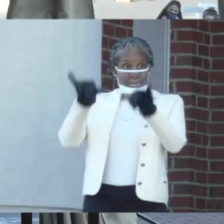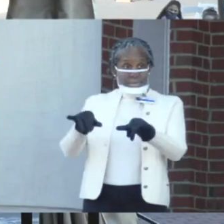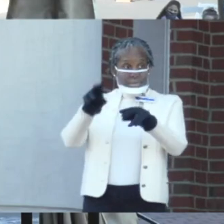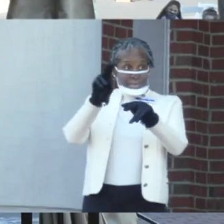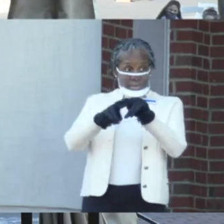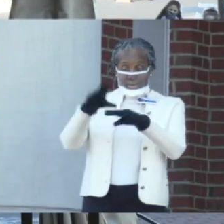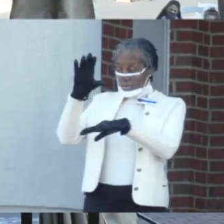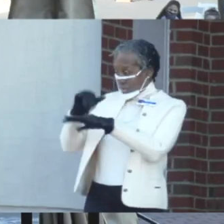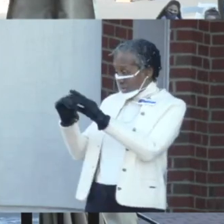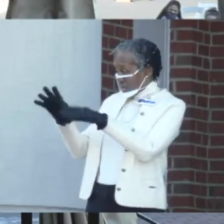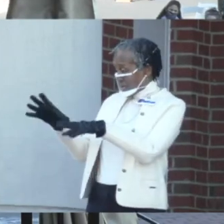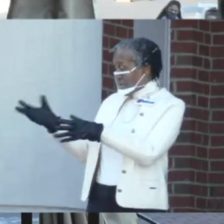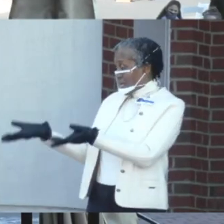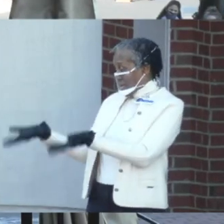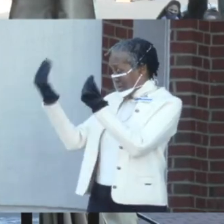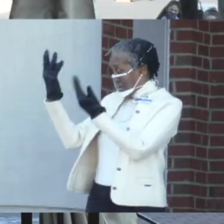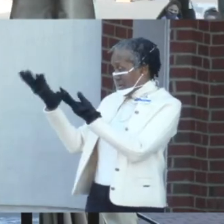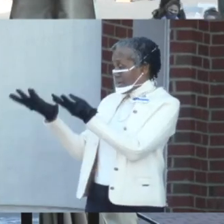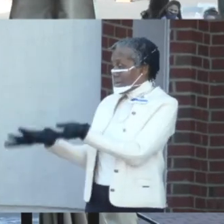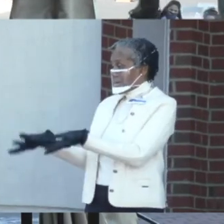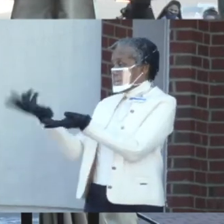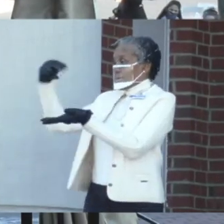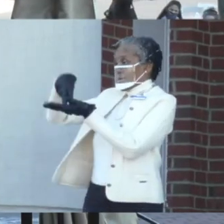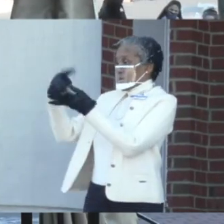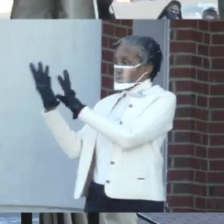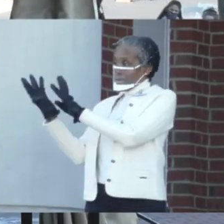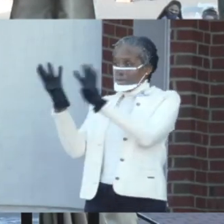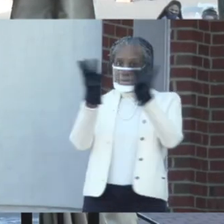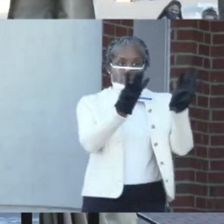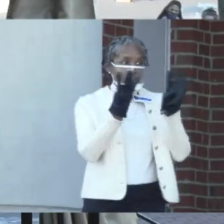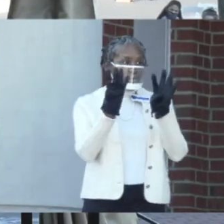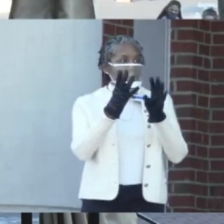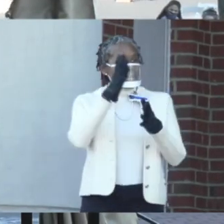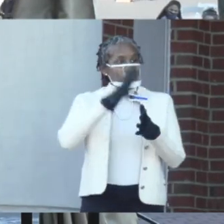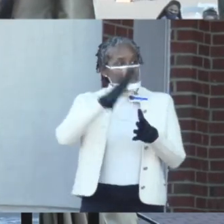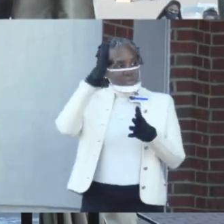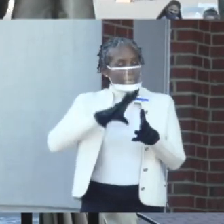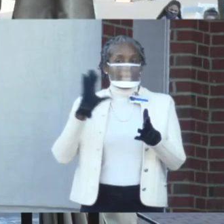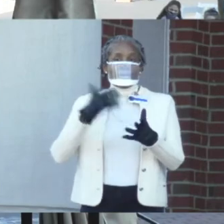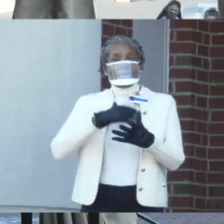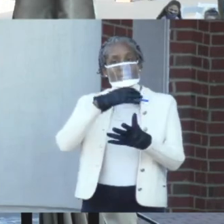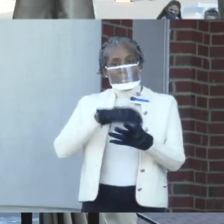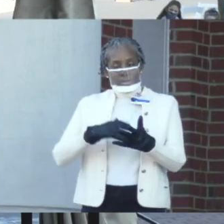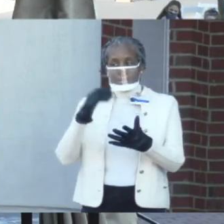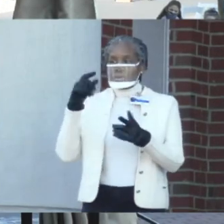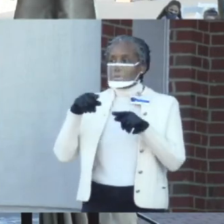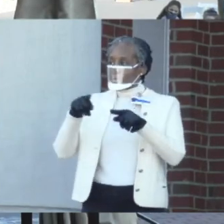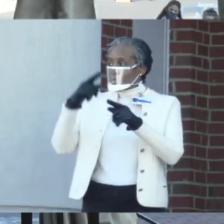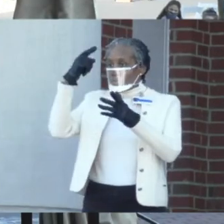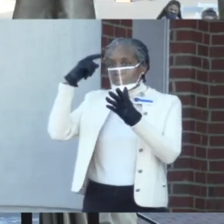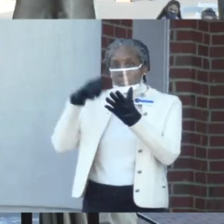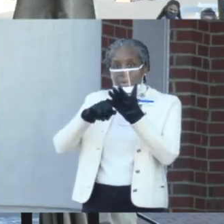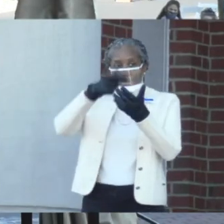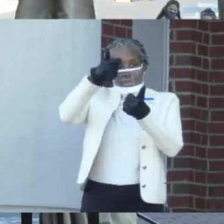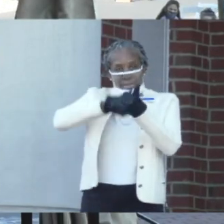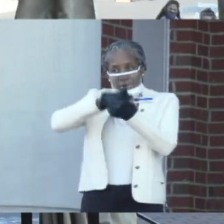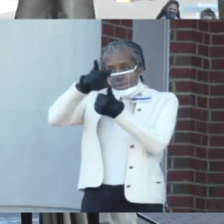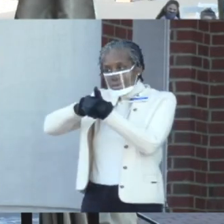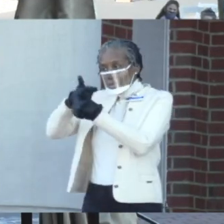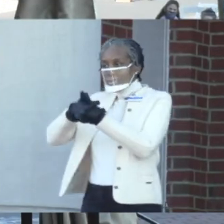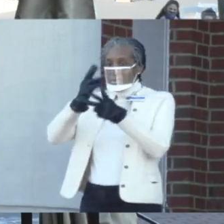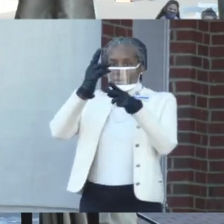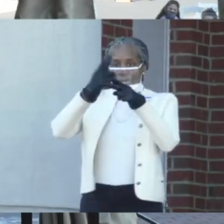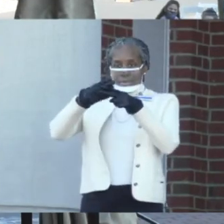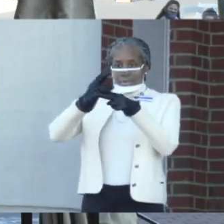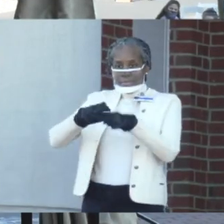is called to rise and come forward. Ladies and gentlemen, it is our desire that we recognize each graduate by